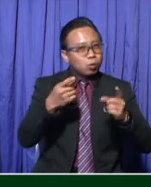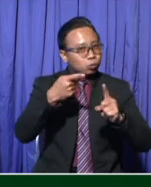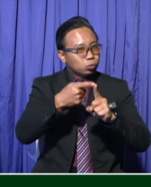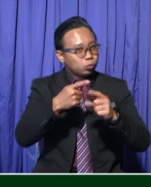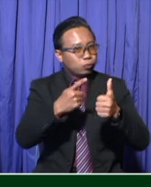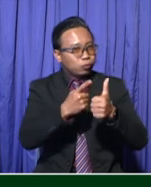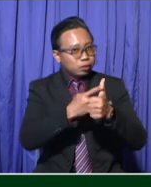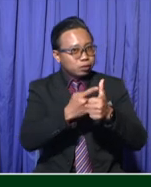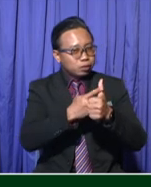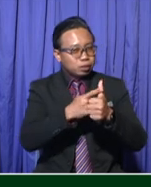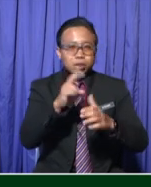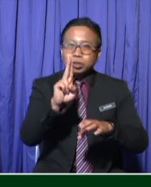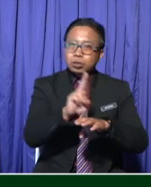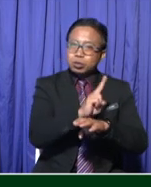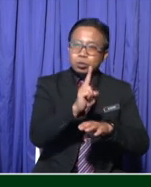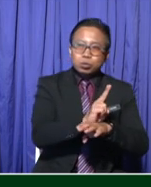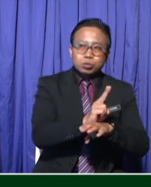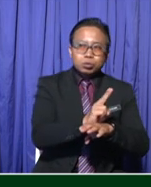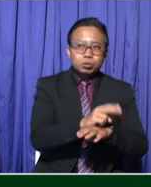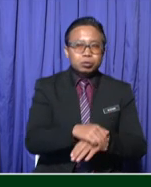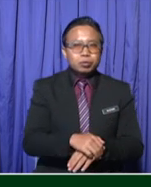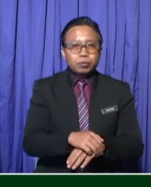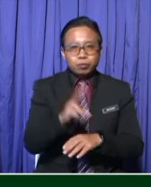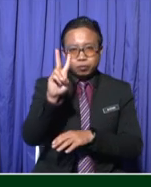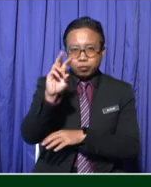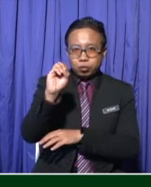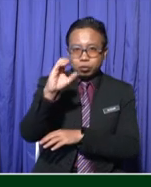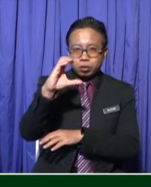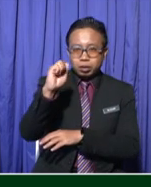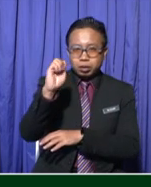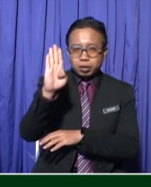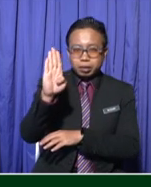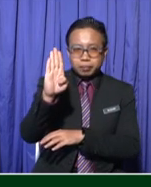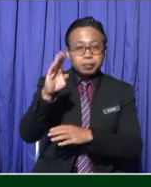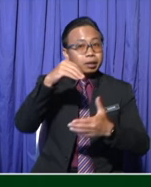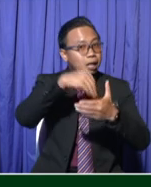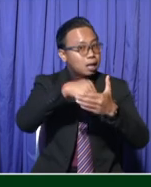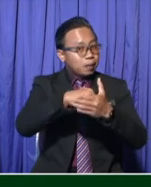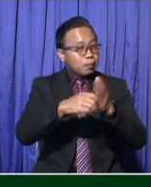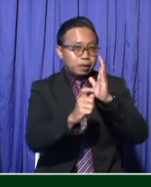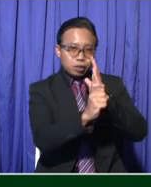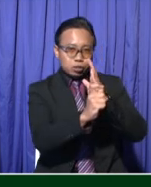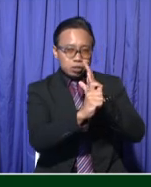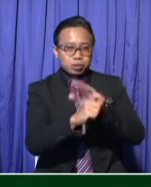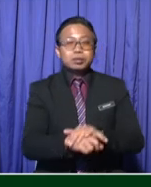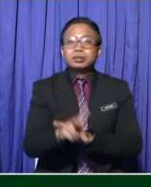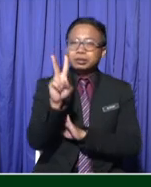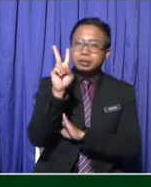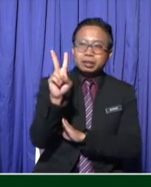first use and vary the relevant vocabulary in context of addition.